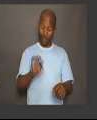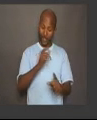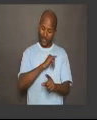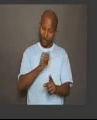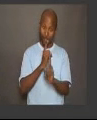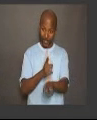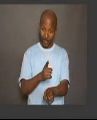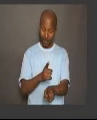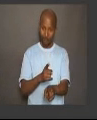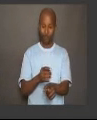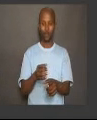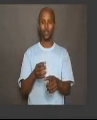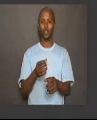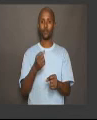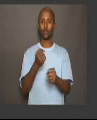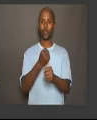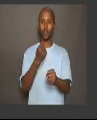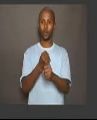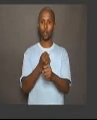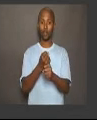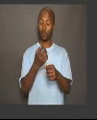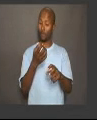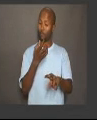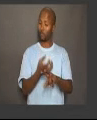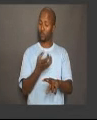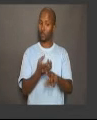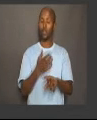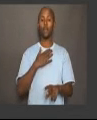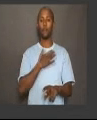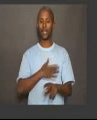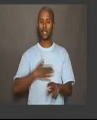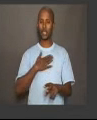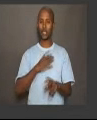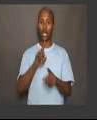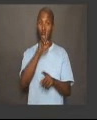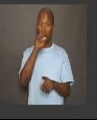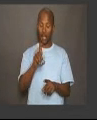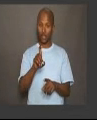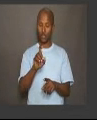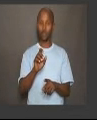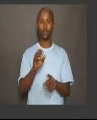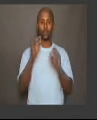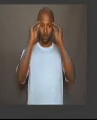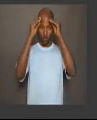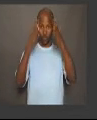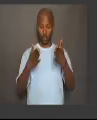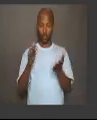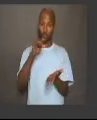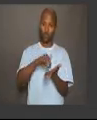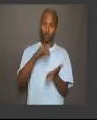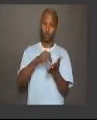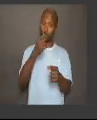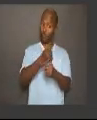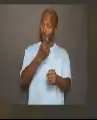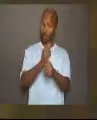the same answer. If you ran into any trouble, please ask teacher to review